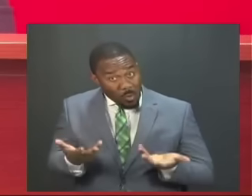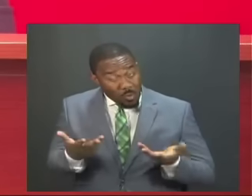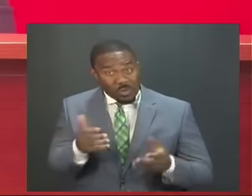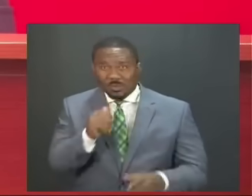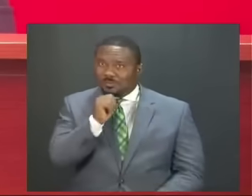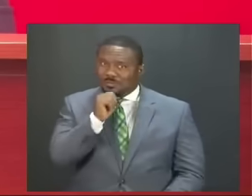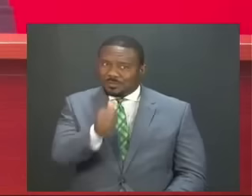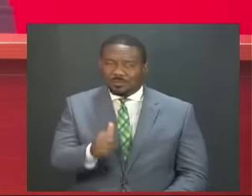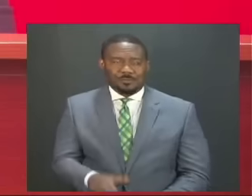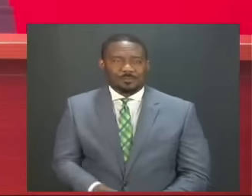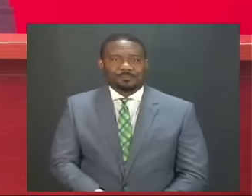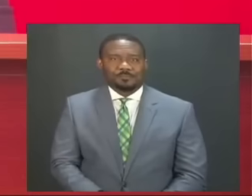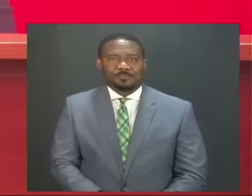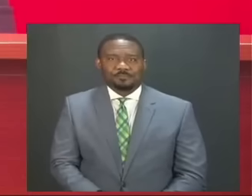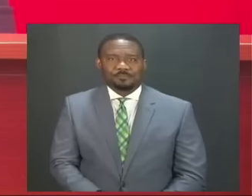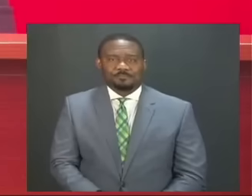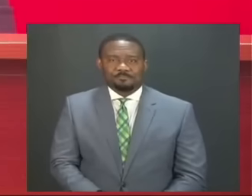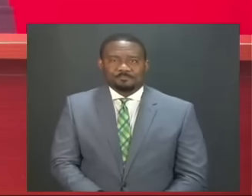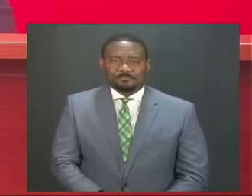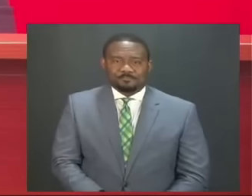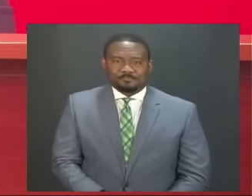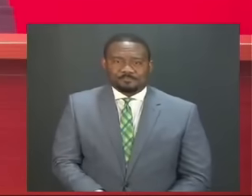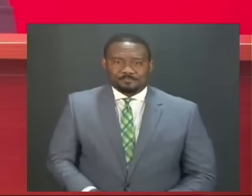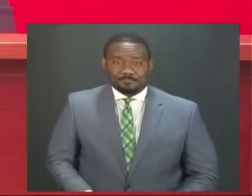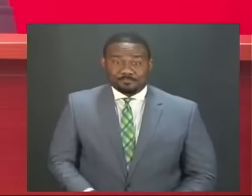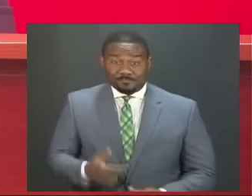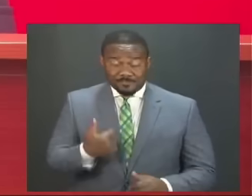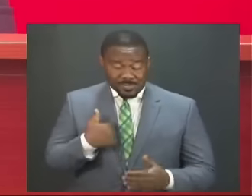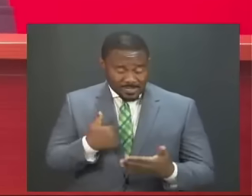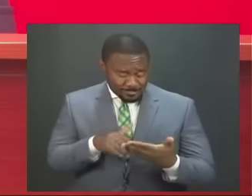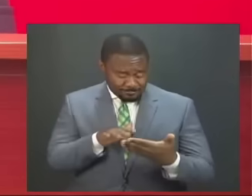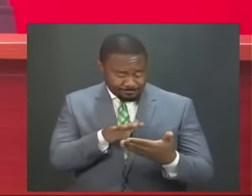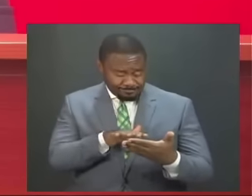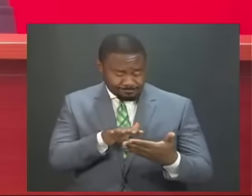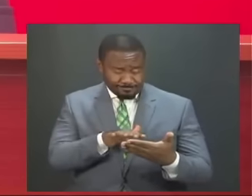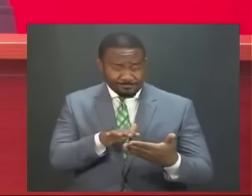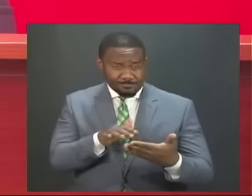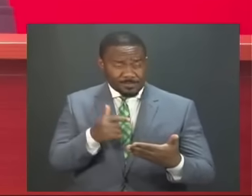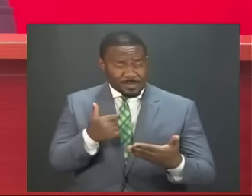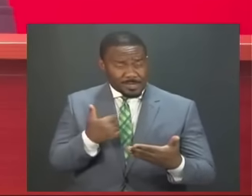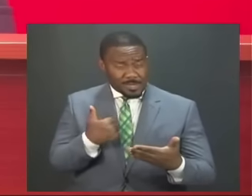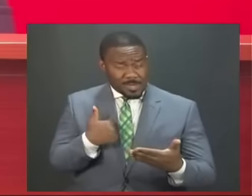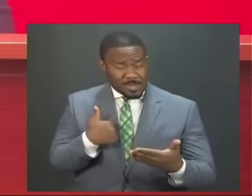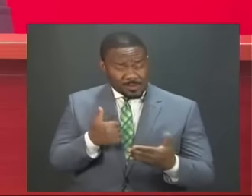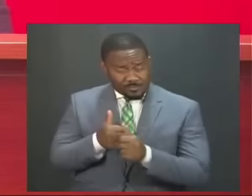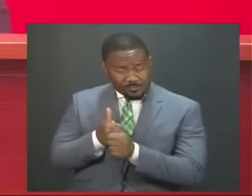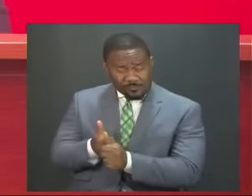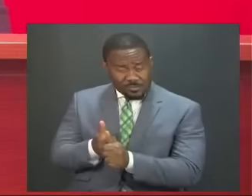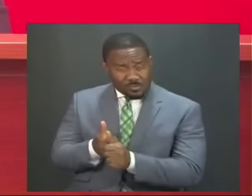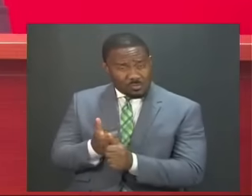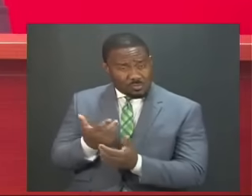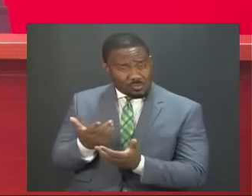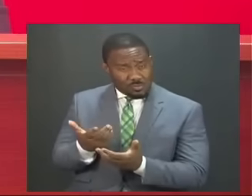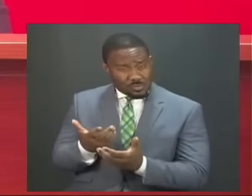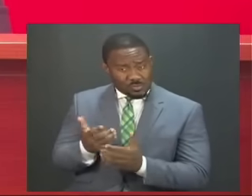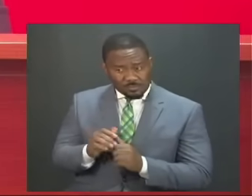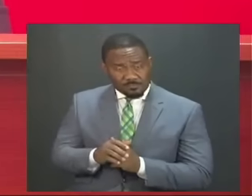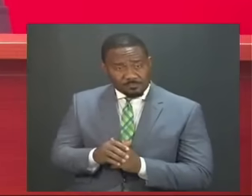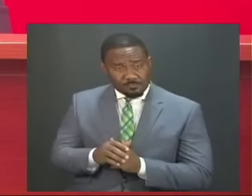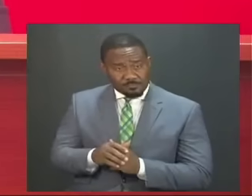In considering the admissibility of the motion, I was guided by the